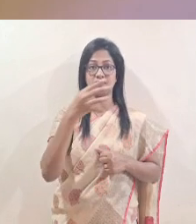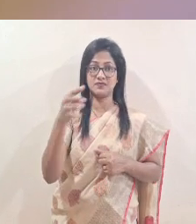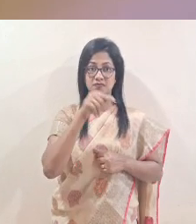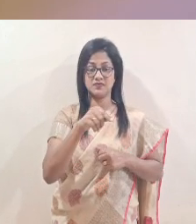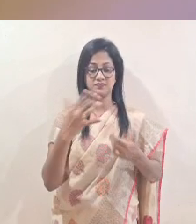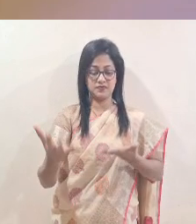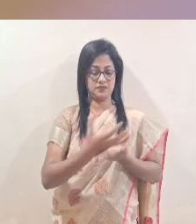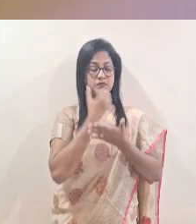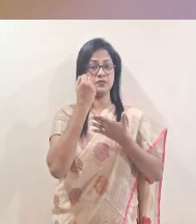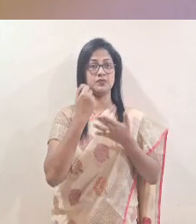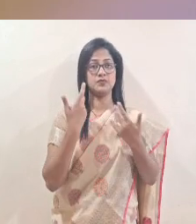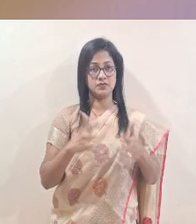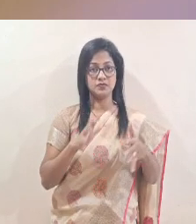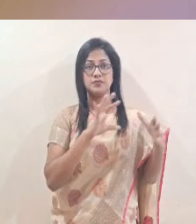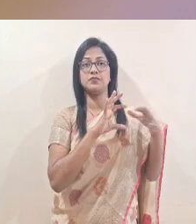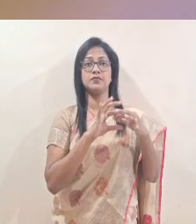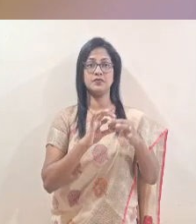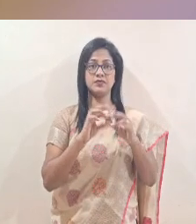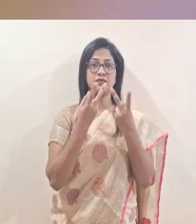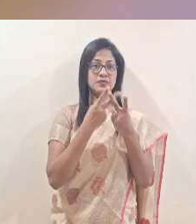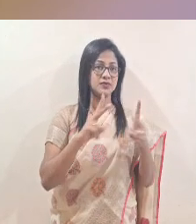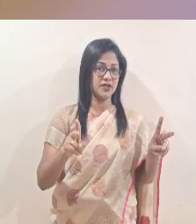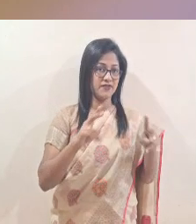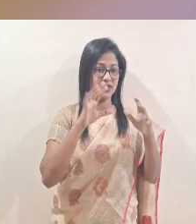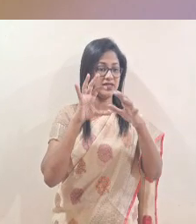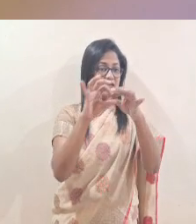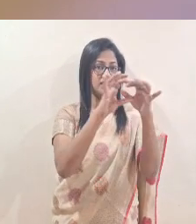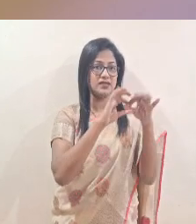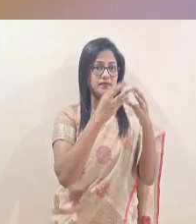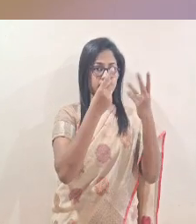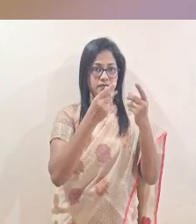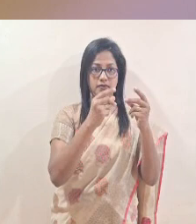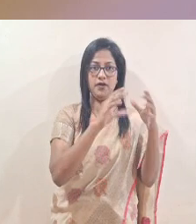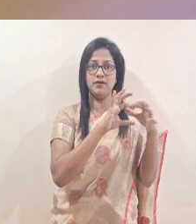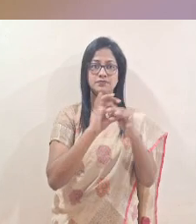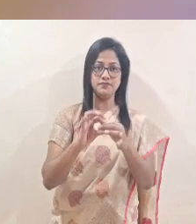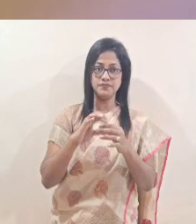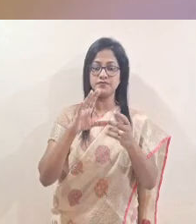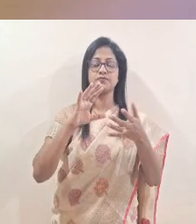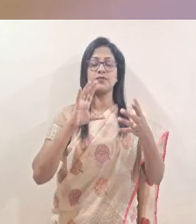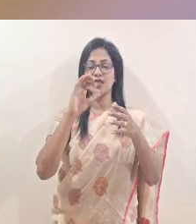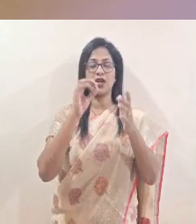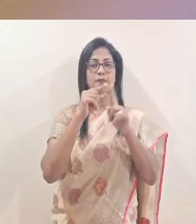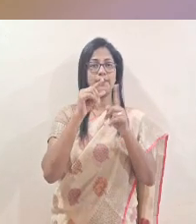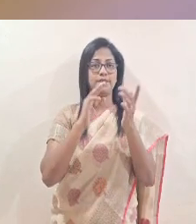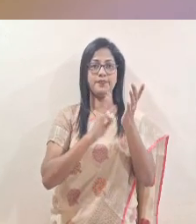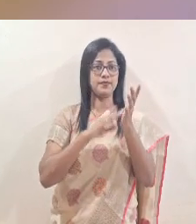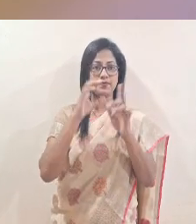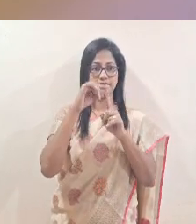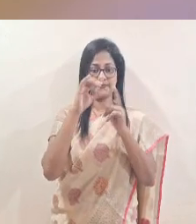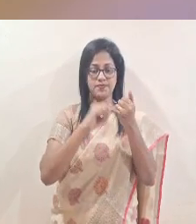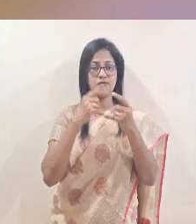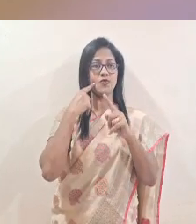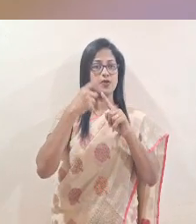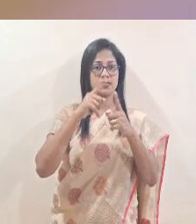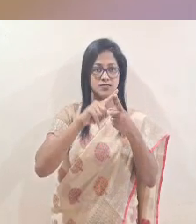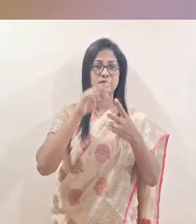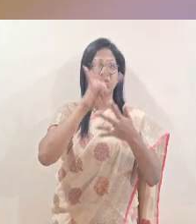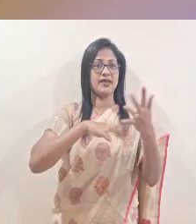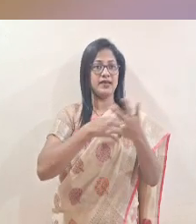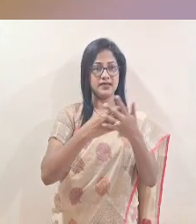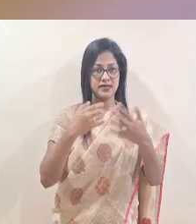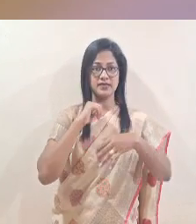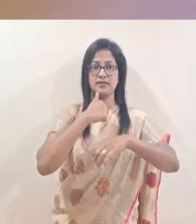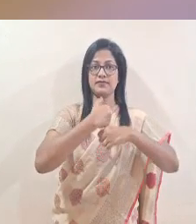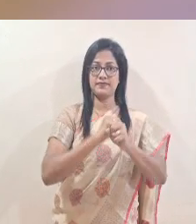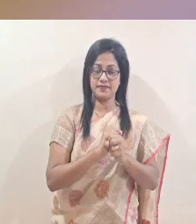was obtained, which is like based on the different connectivity scores. So a composite index was formed.